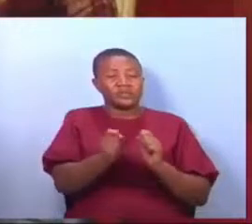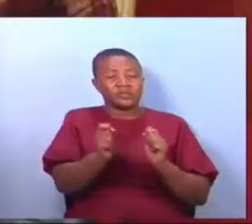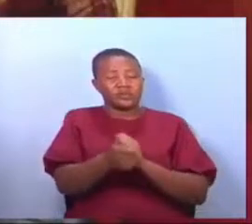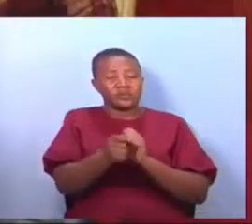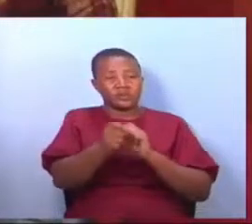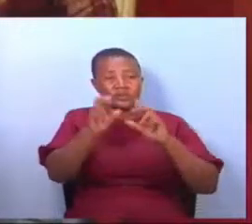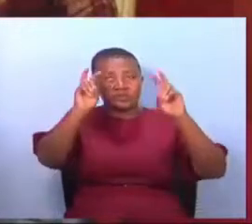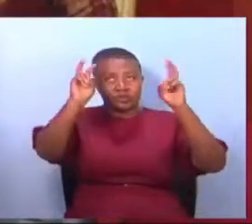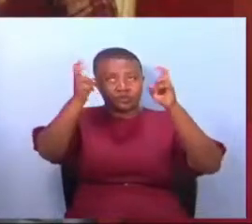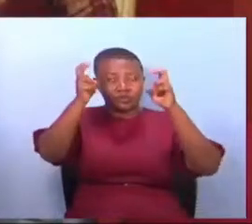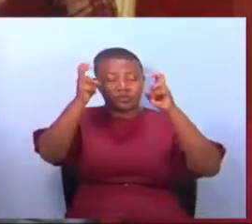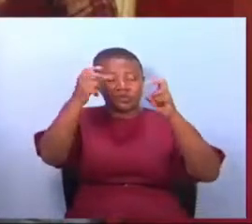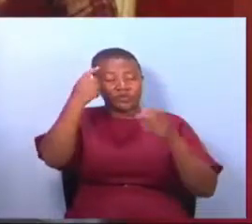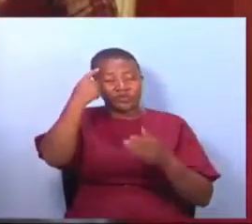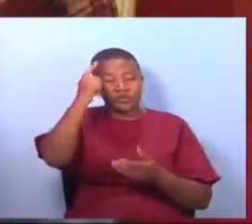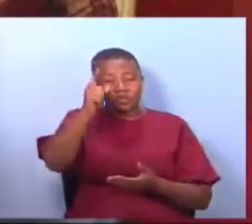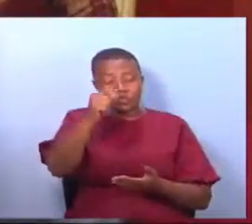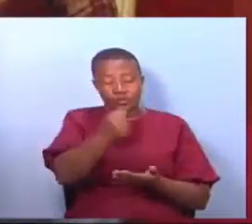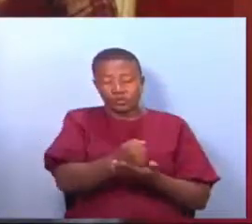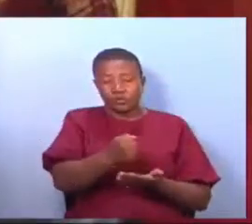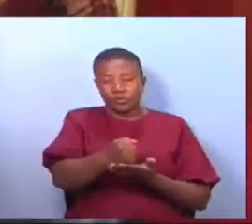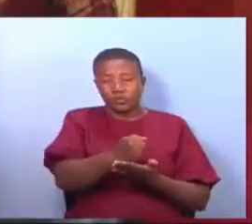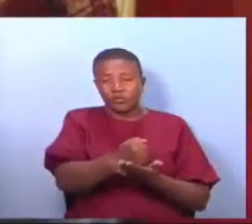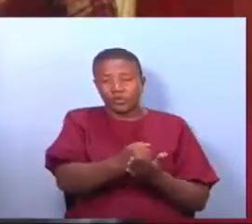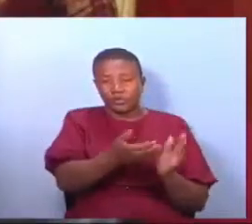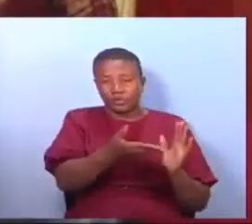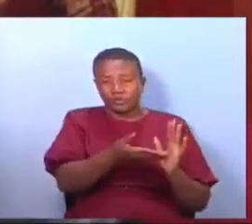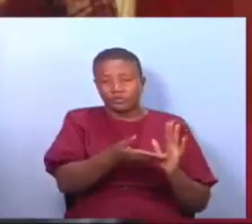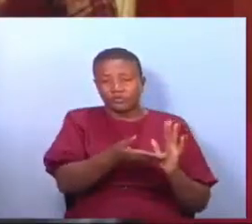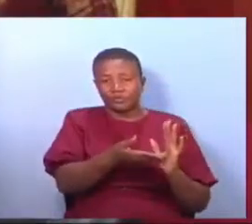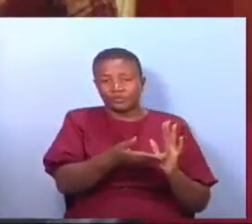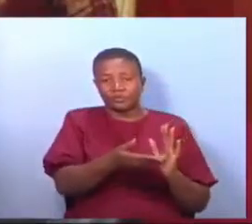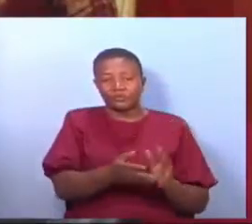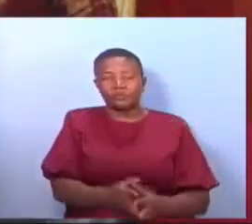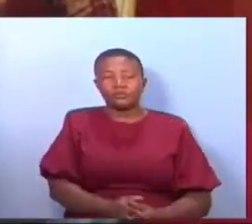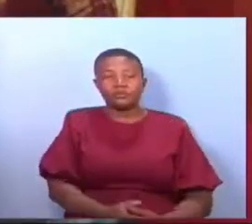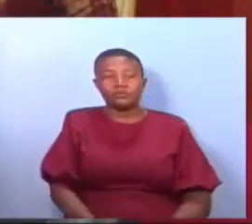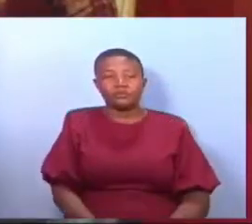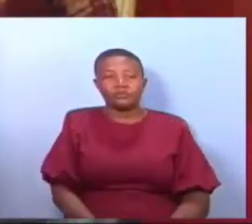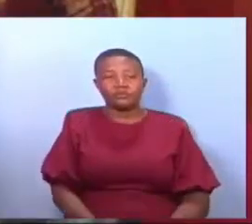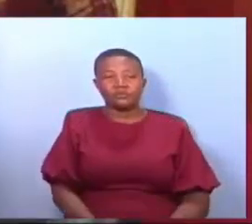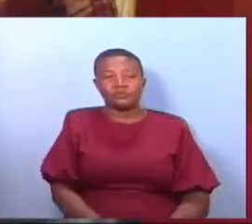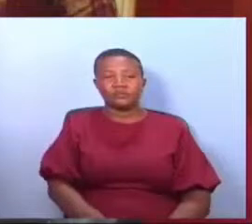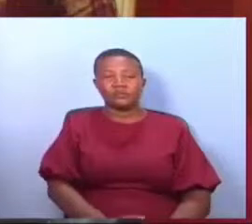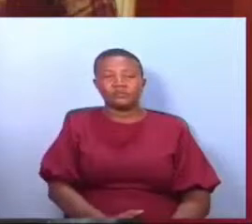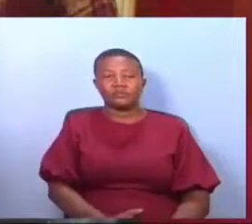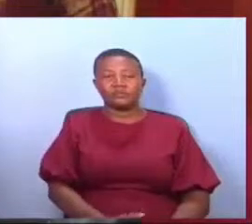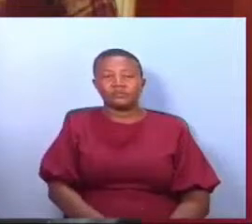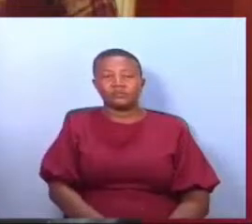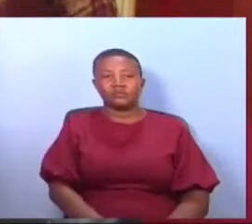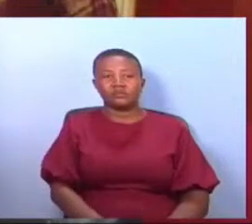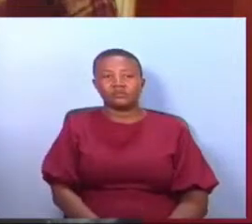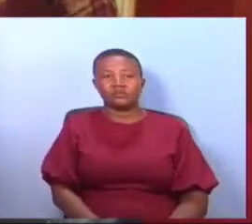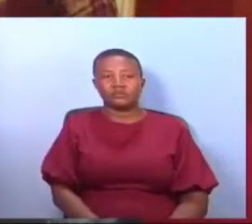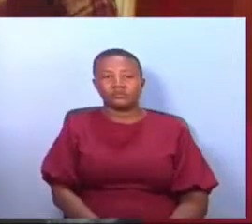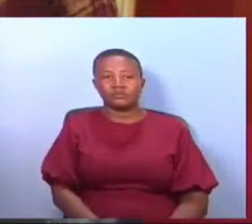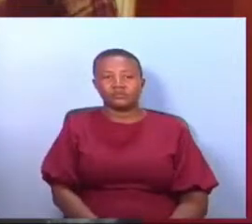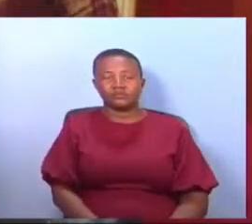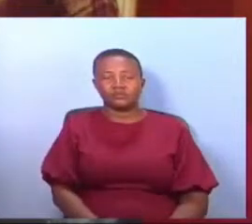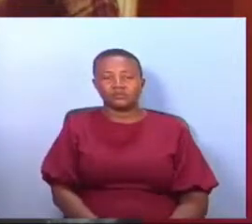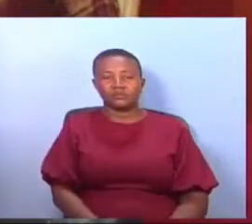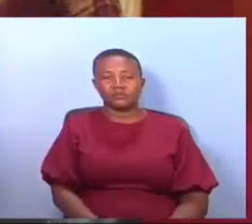caption for the votes and proceedings to read minutes of the first sitting of the first meeting